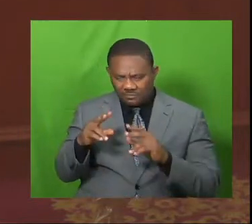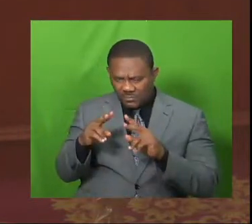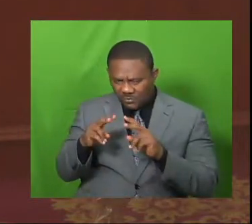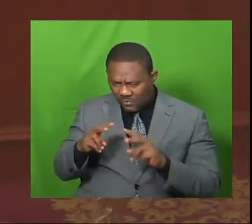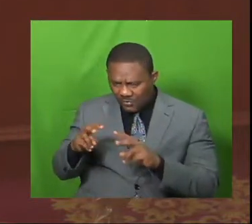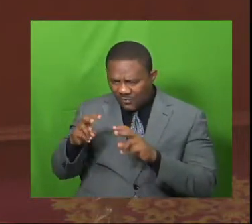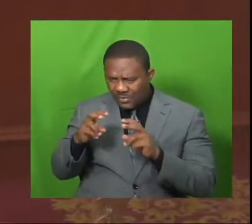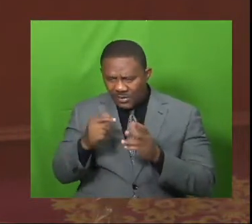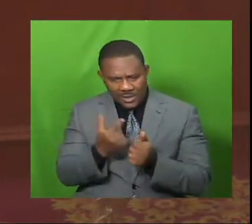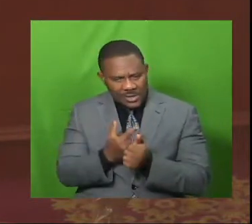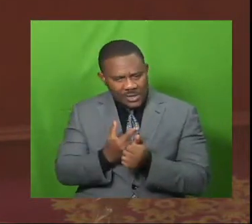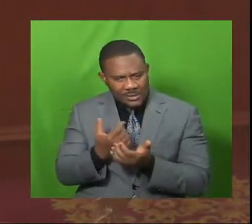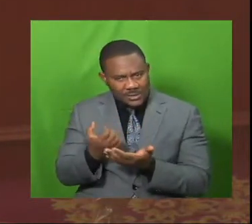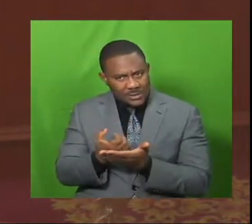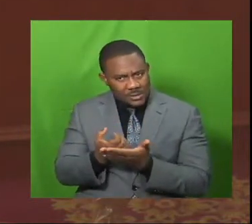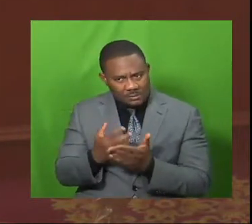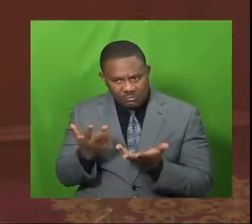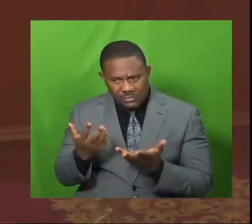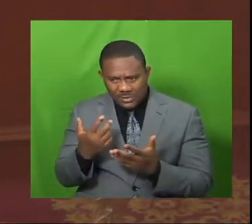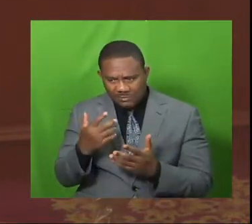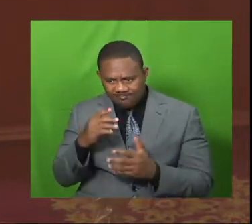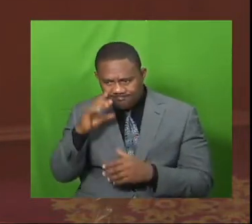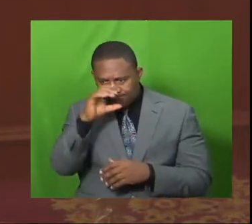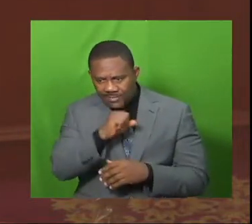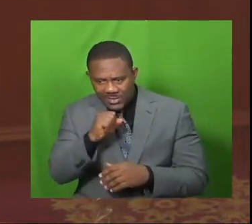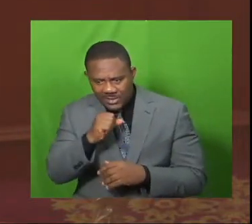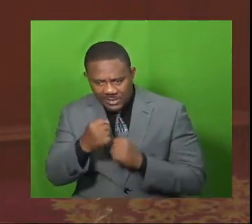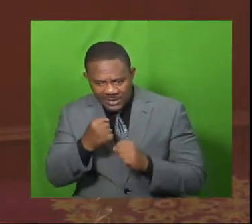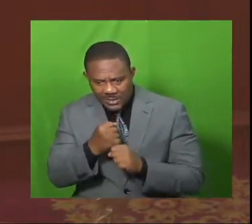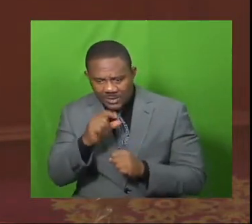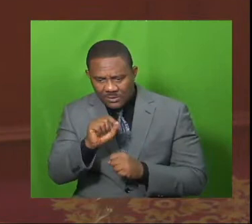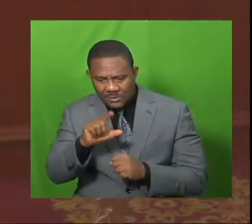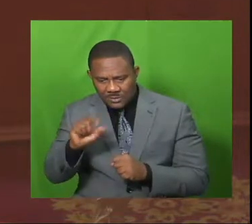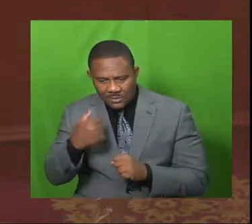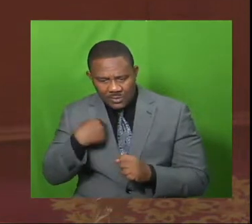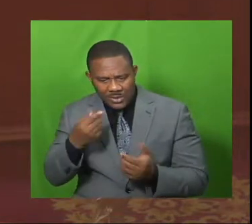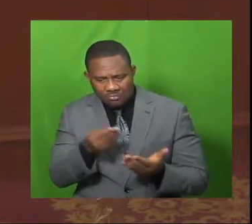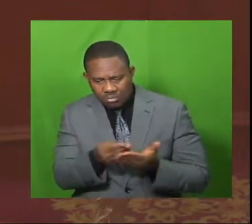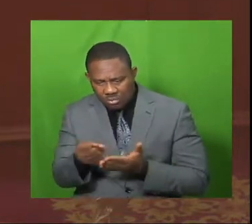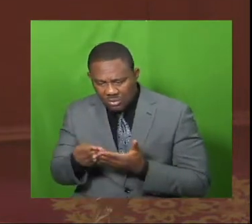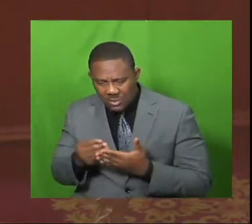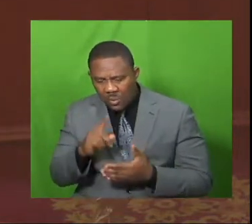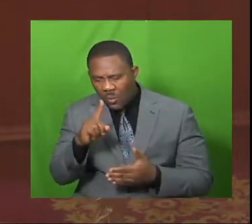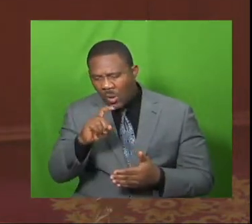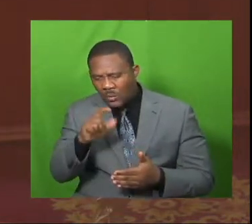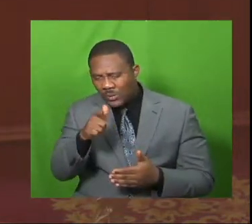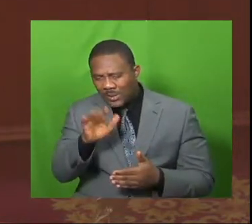2021 indicated that by 2020, we were spending